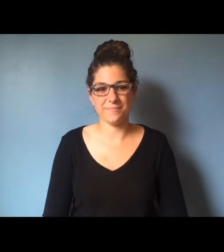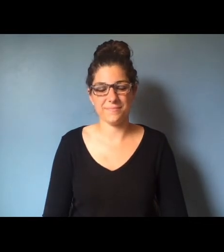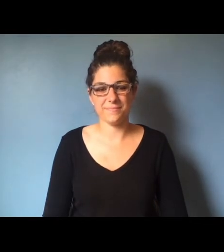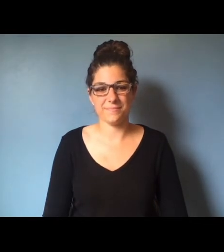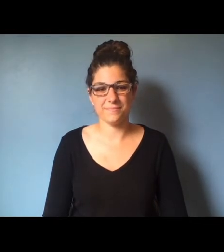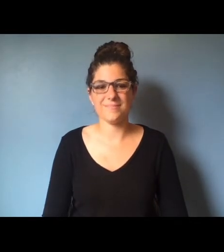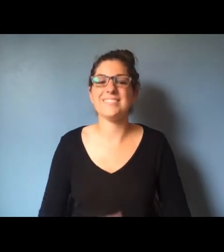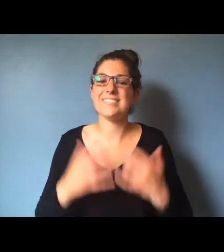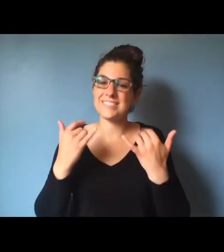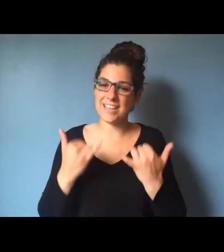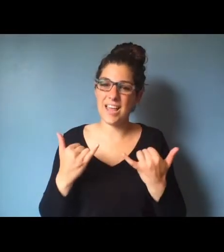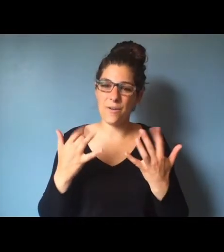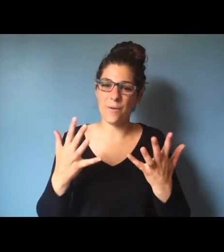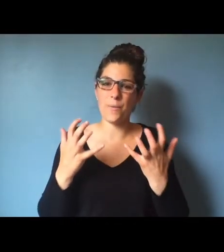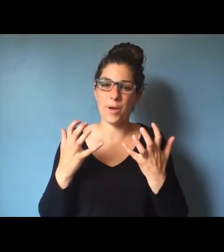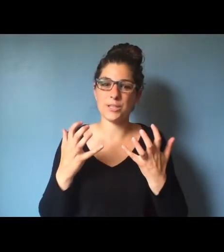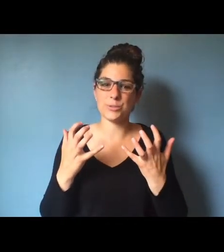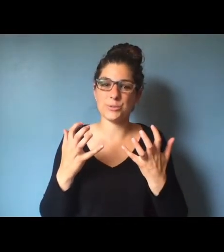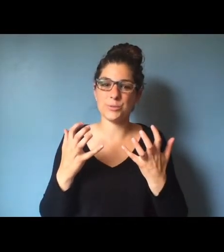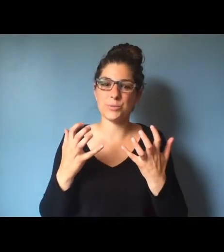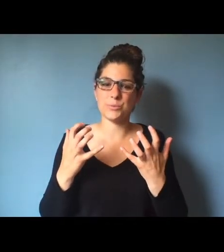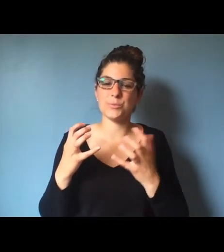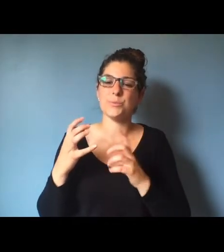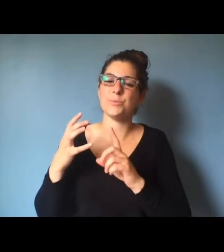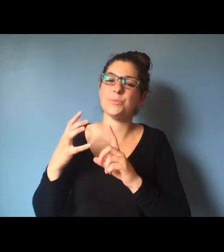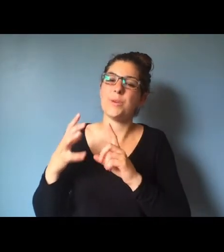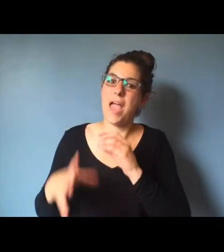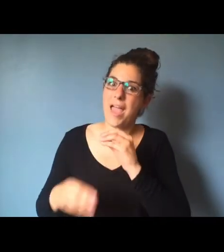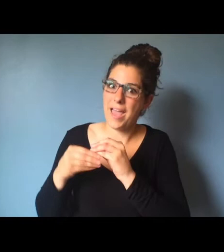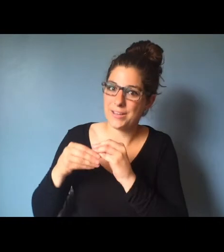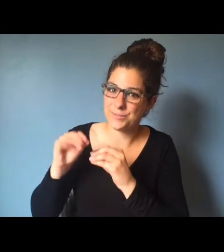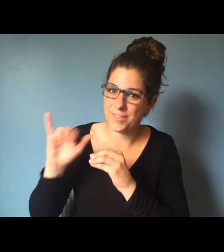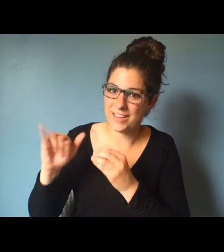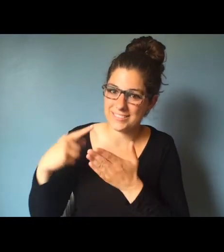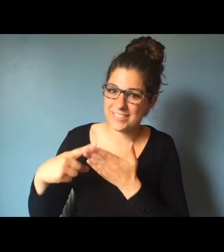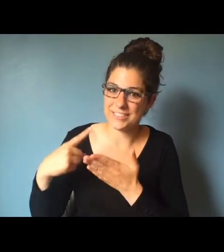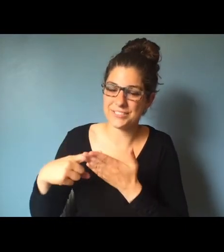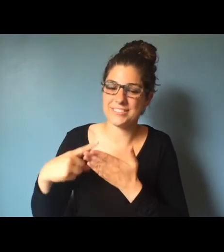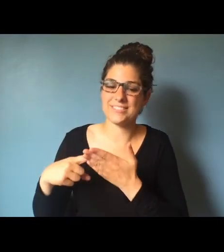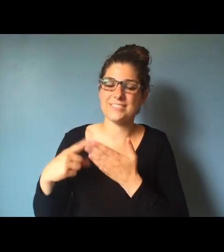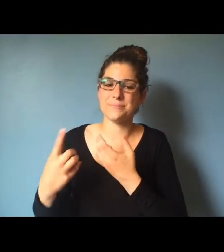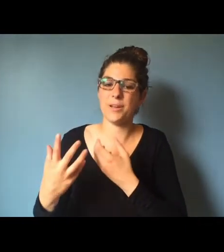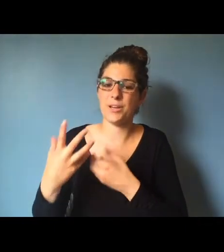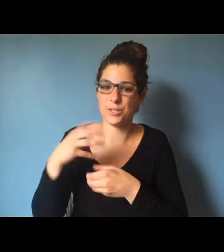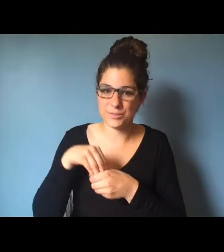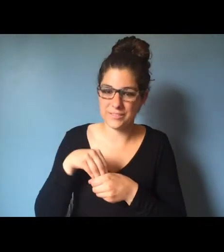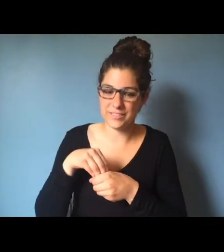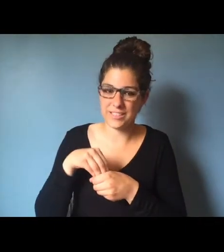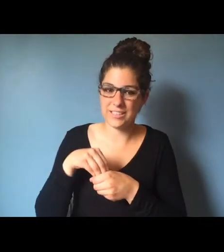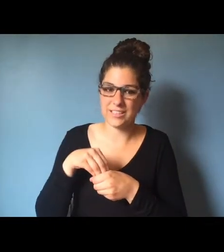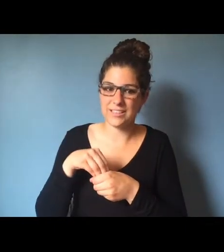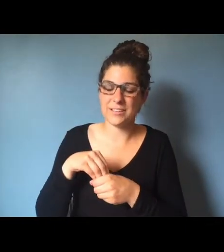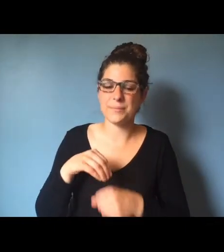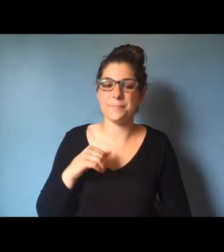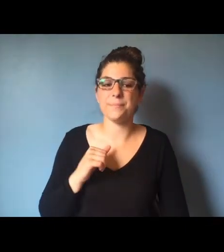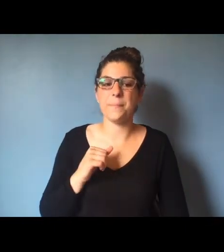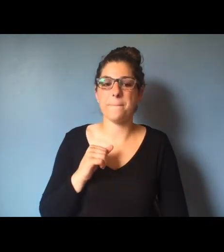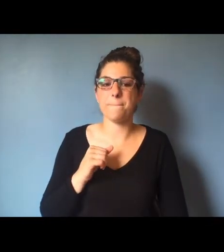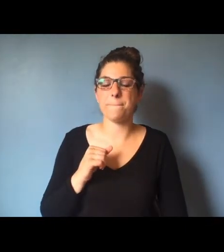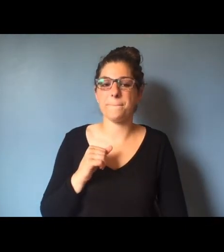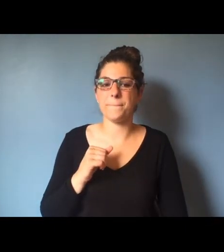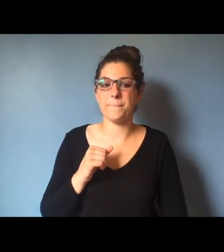Now I want to kind of go off of those discussions of being inclusive.